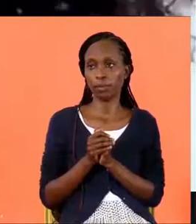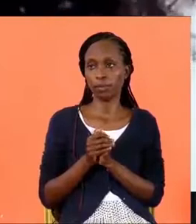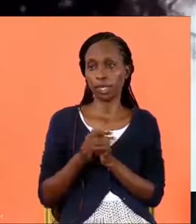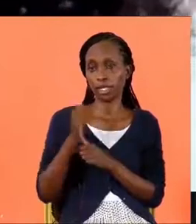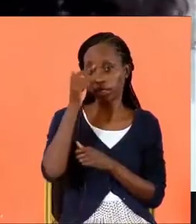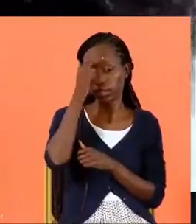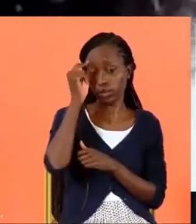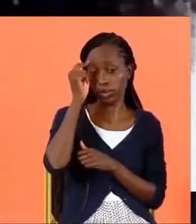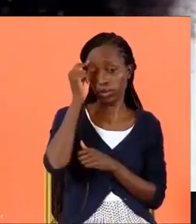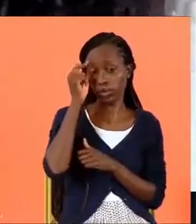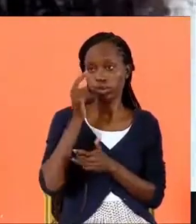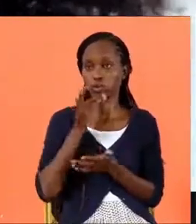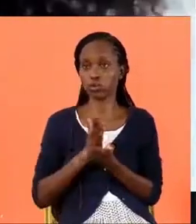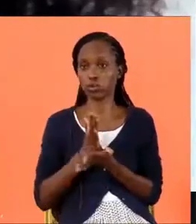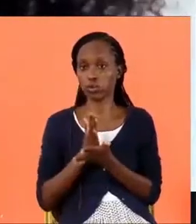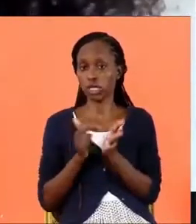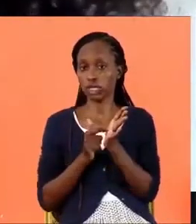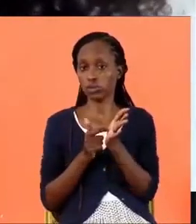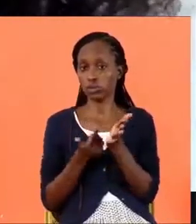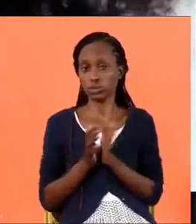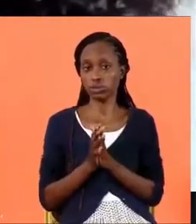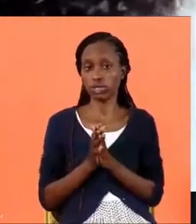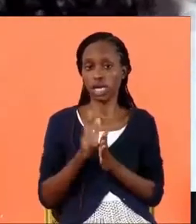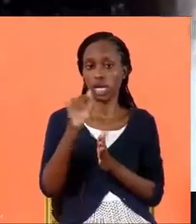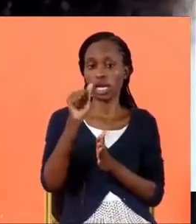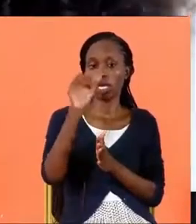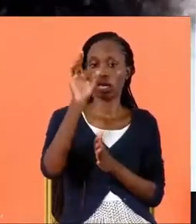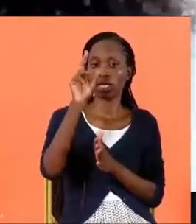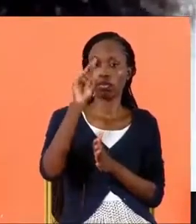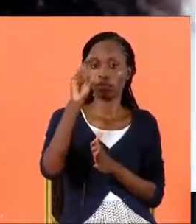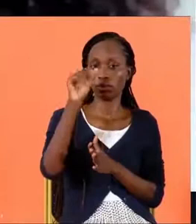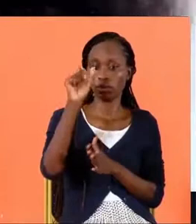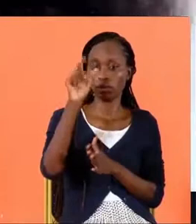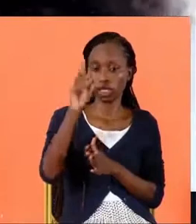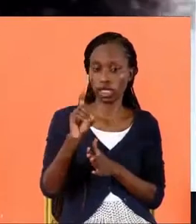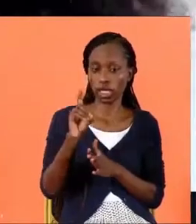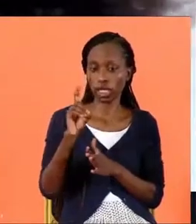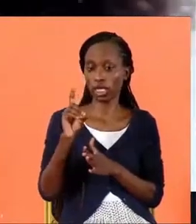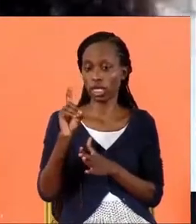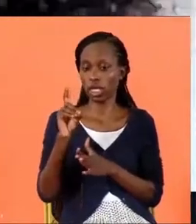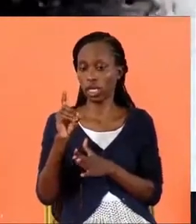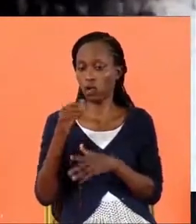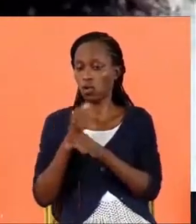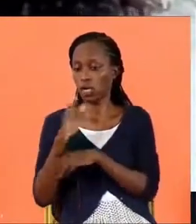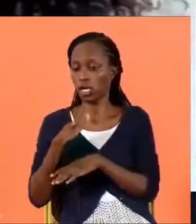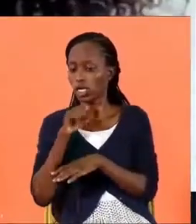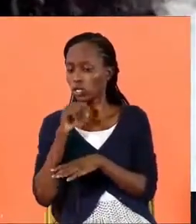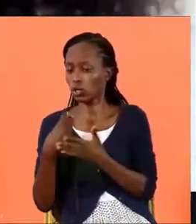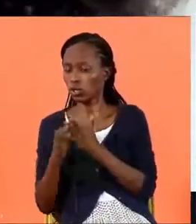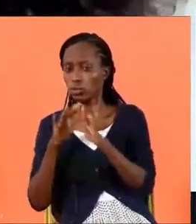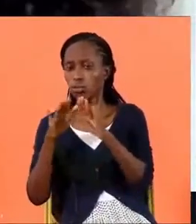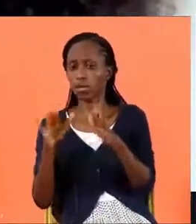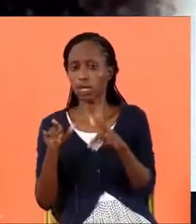because although, for example, Afrodad's primary work area is not illicit financial flows, although, for